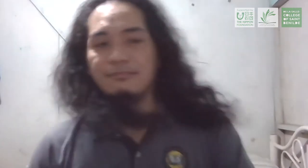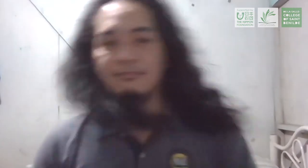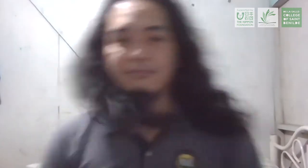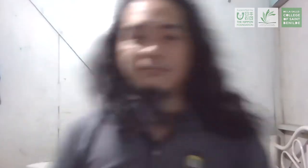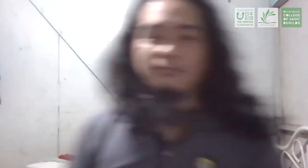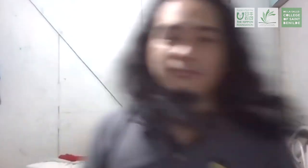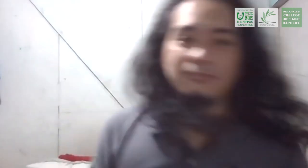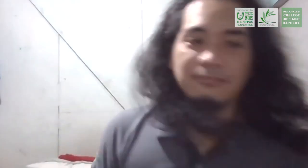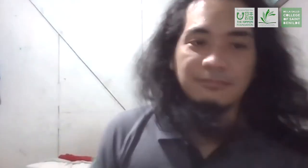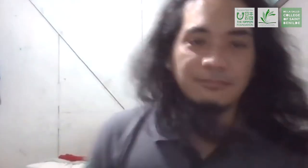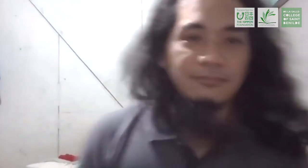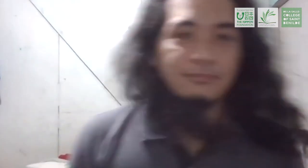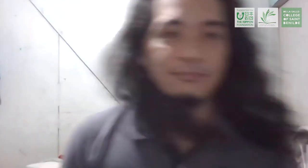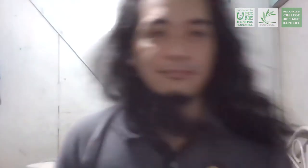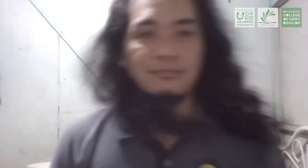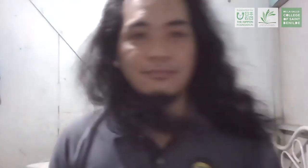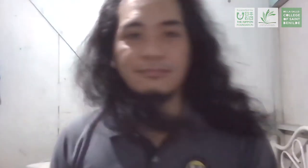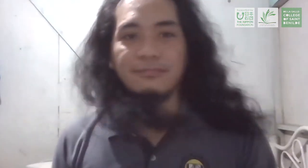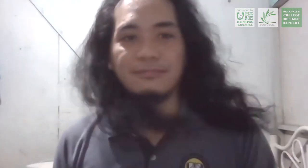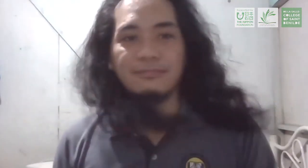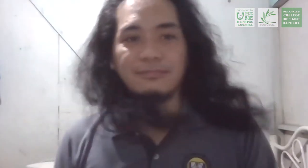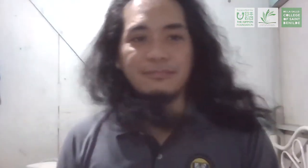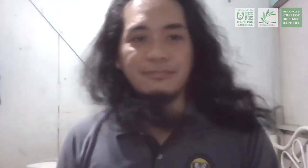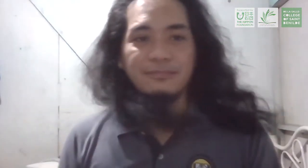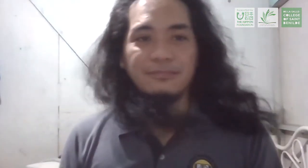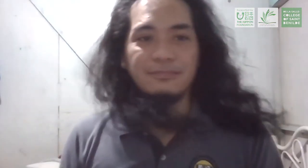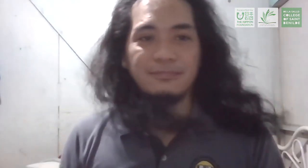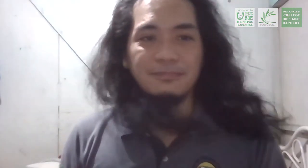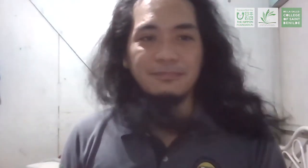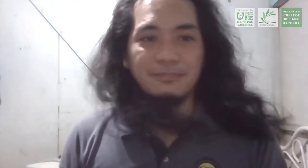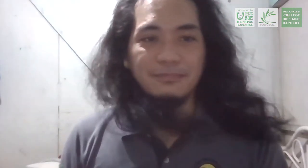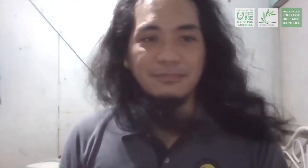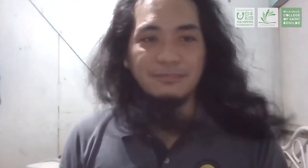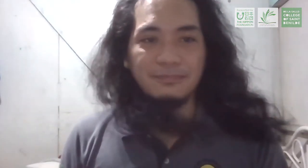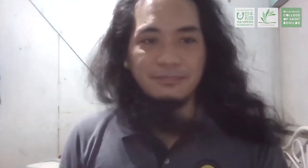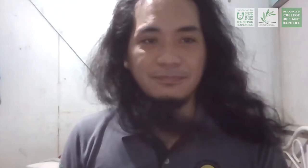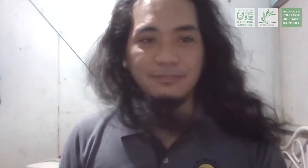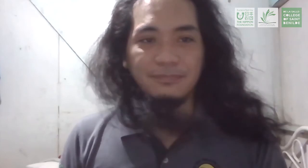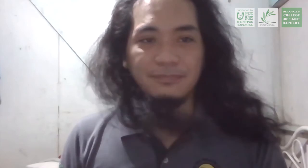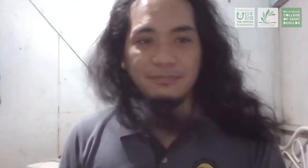Yeah, both Jasmine and Peeps. Yeah, it's important to have both.